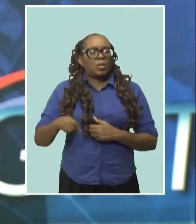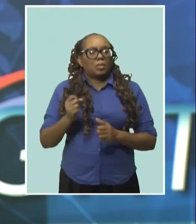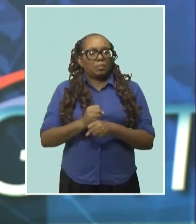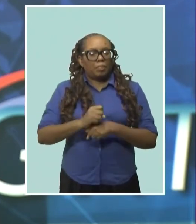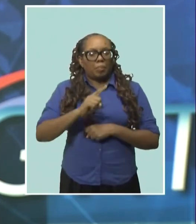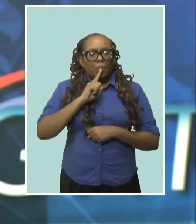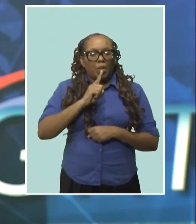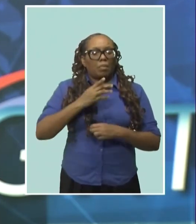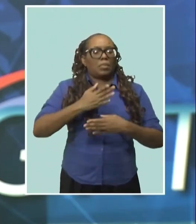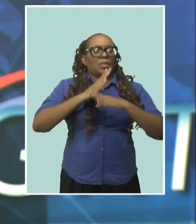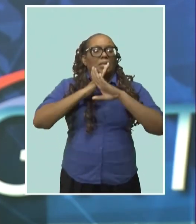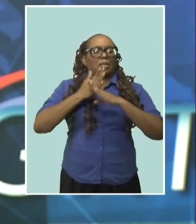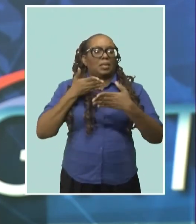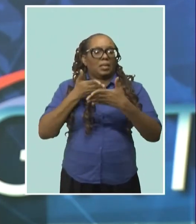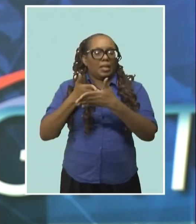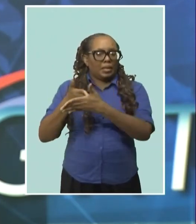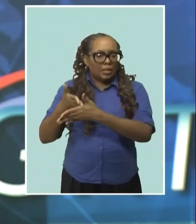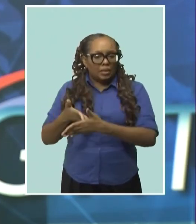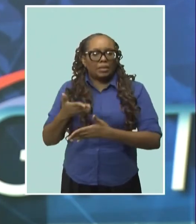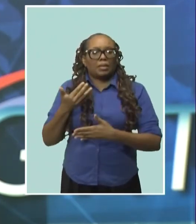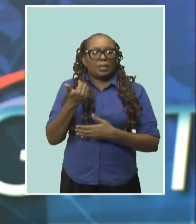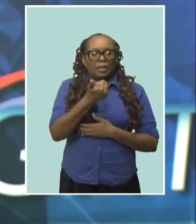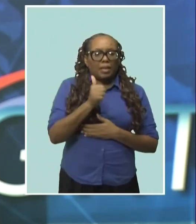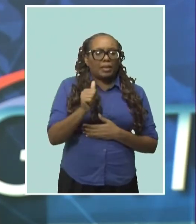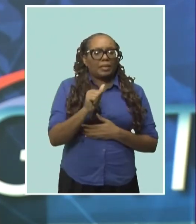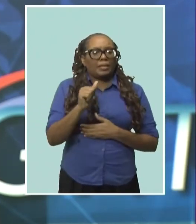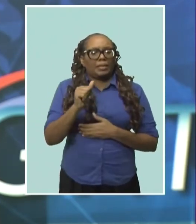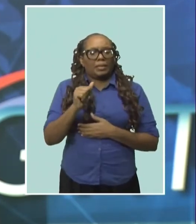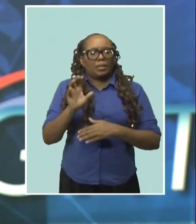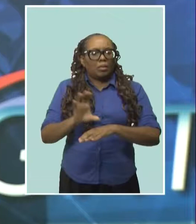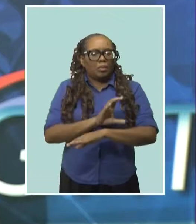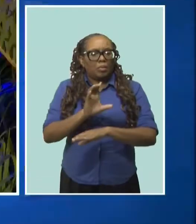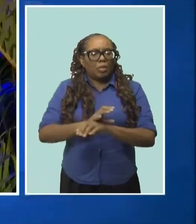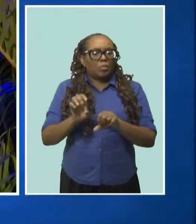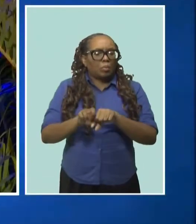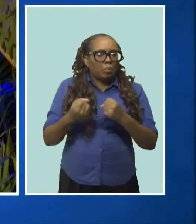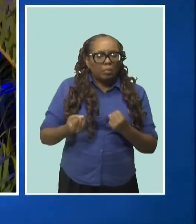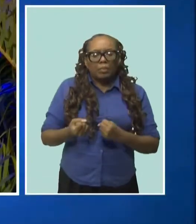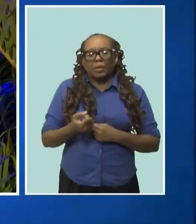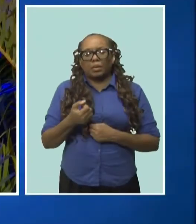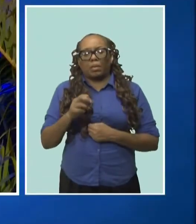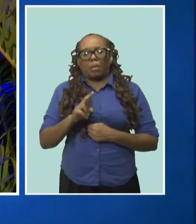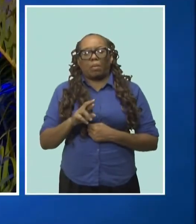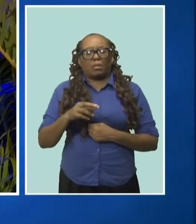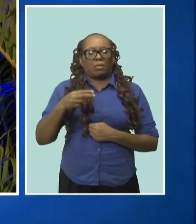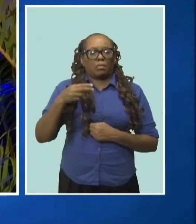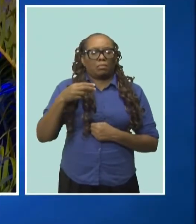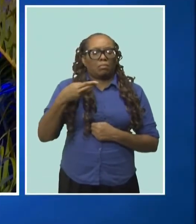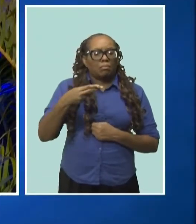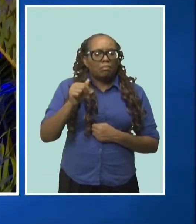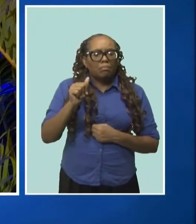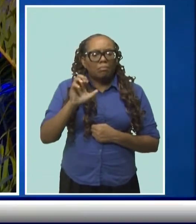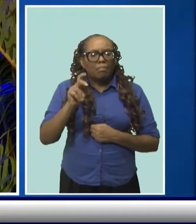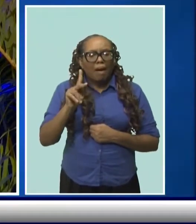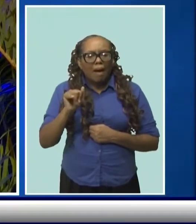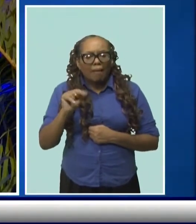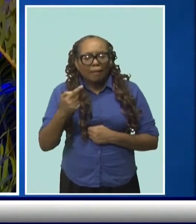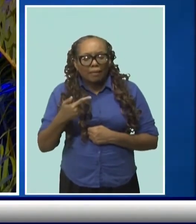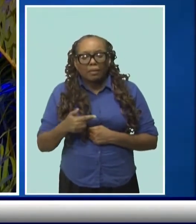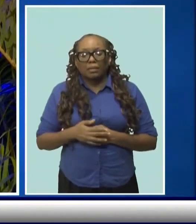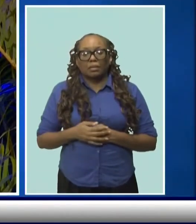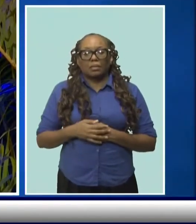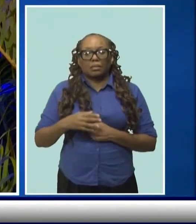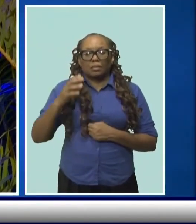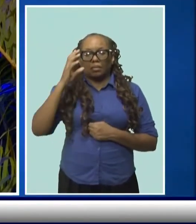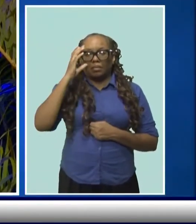safeguard itself against cybersecurity threats or breaches. When it comes to cybersecurity threats,